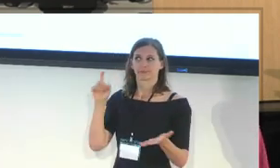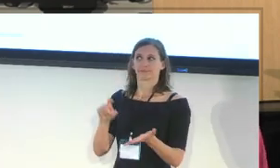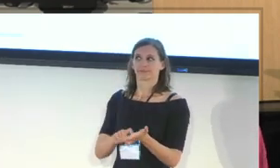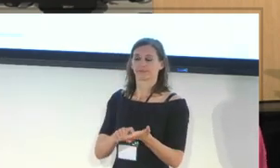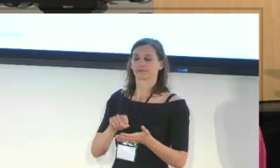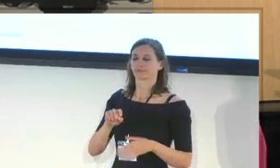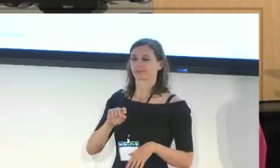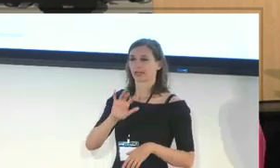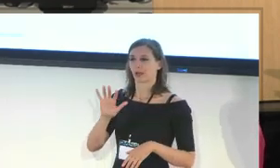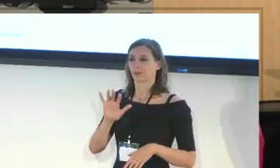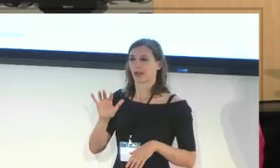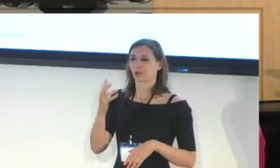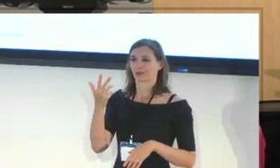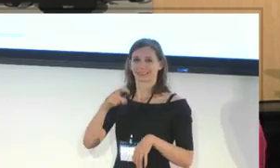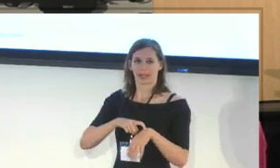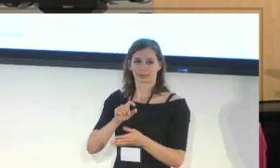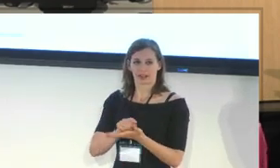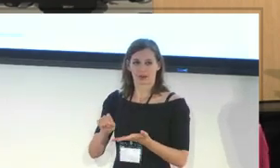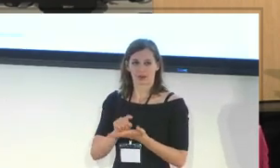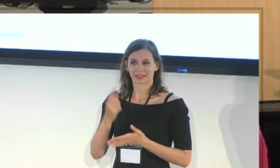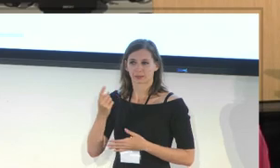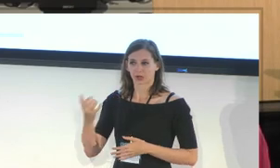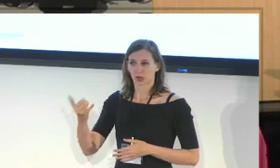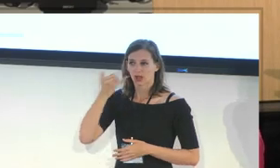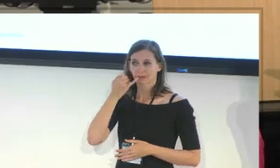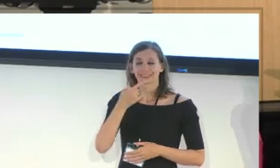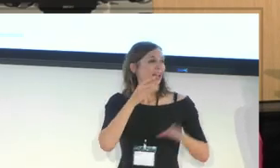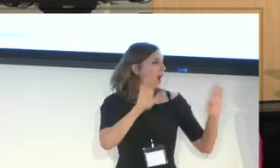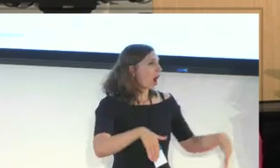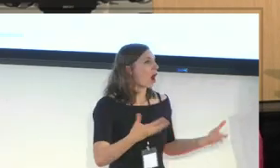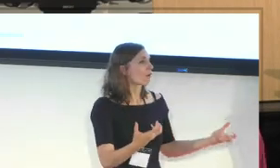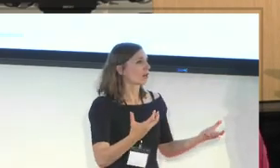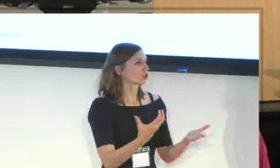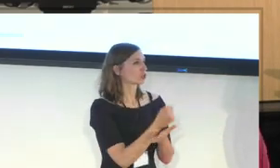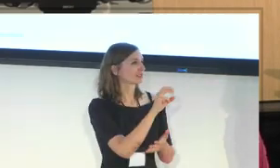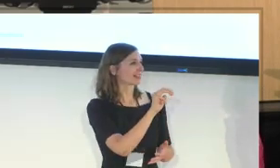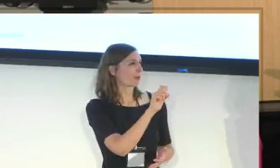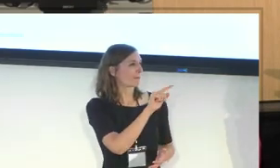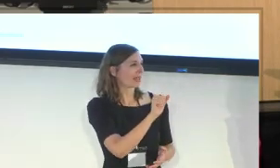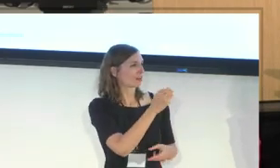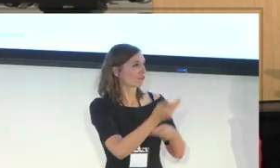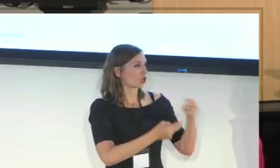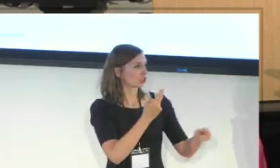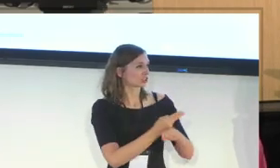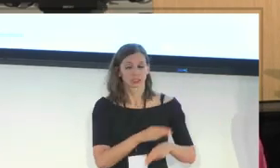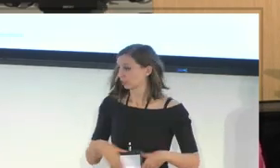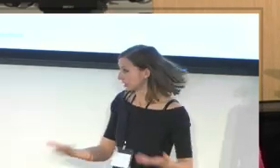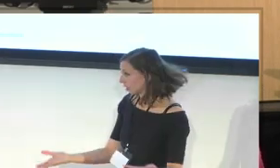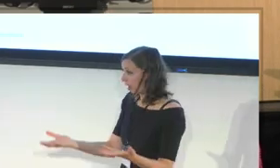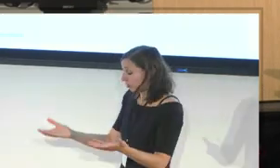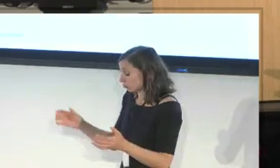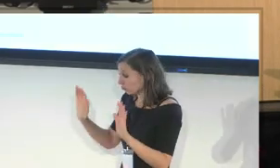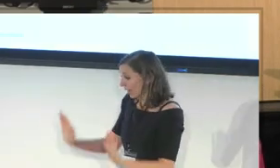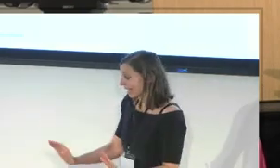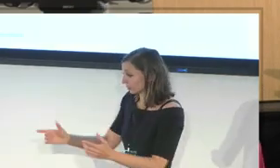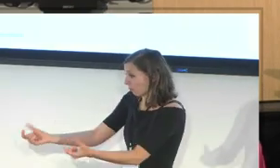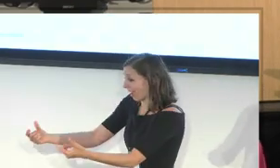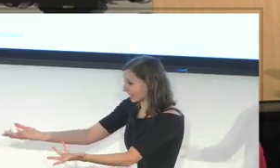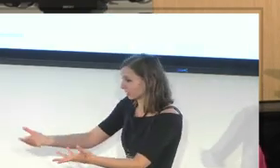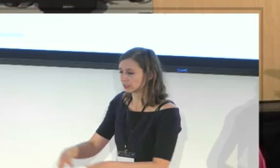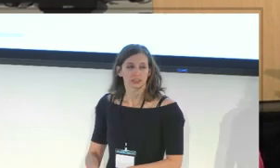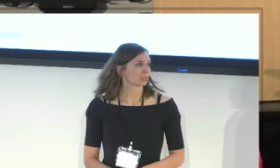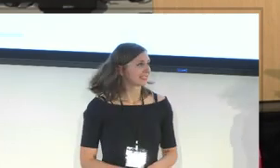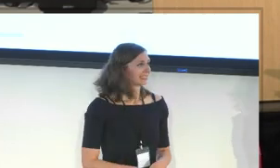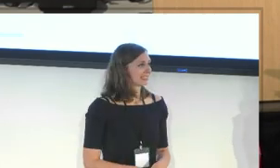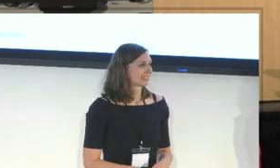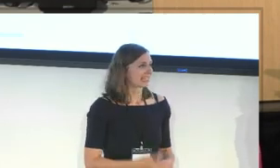3 times a week, I get somebody call me up and go, I want to do something in the metaverse. I'm like, great, what do you want to do in the metaverse? And they go, what is the metaverse? And